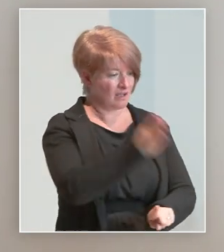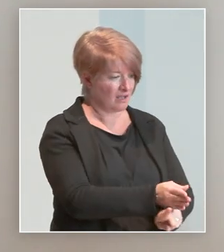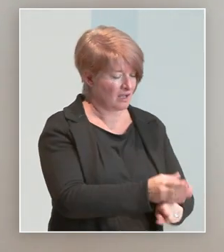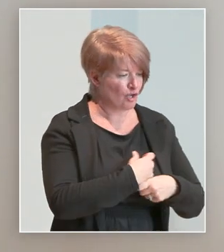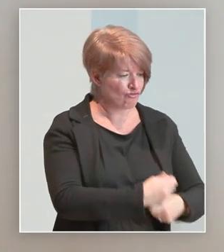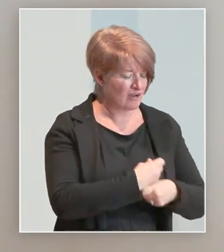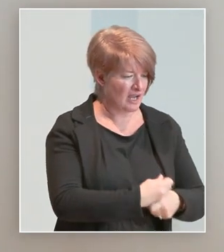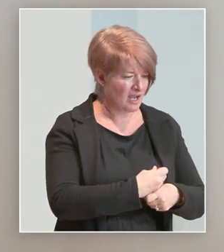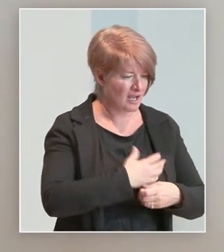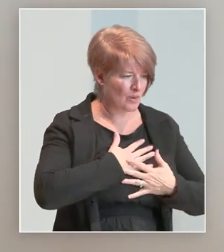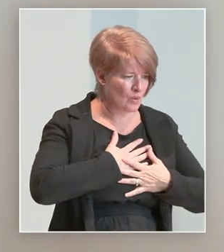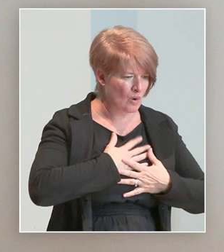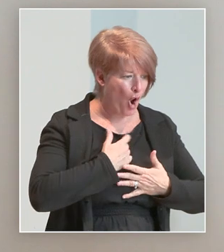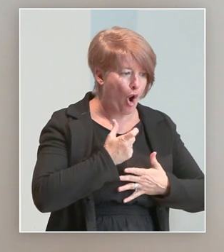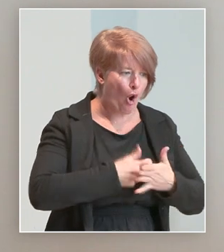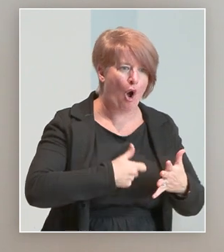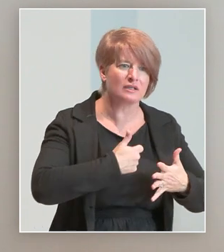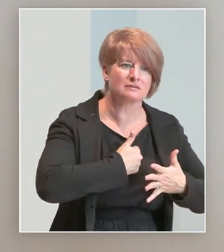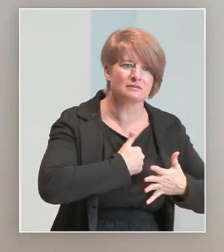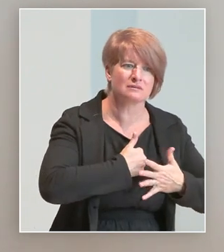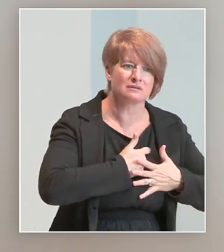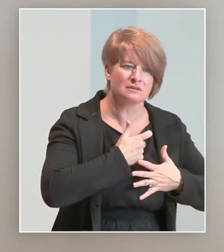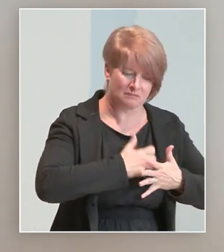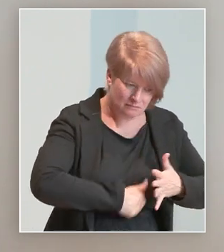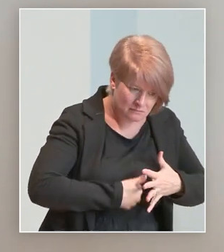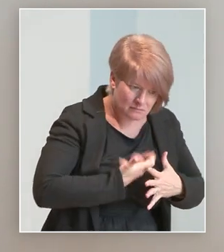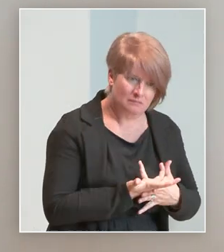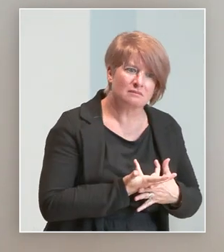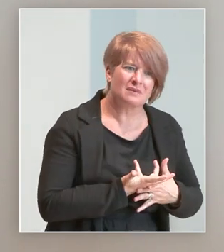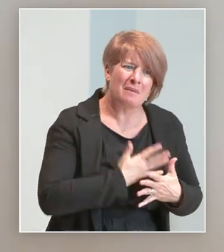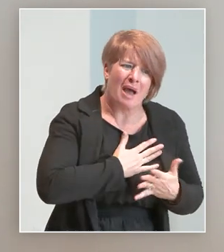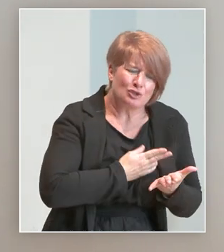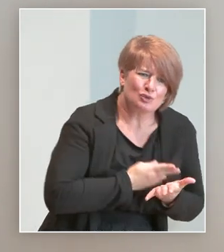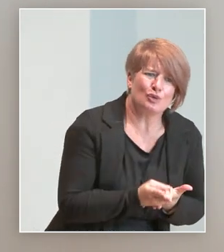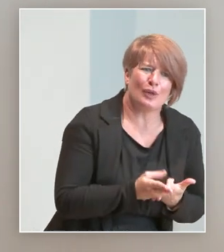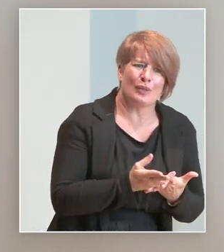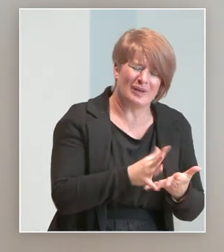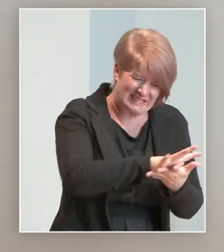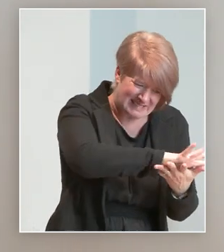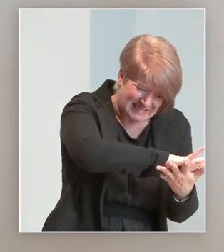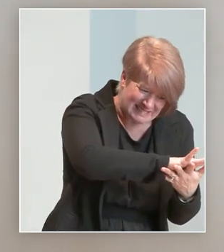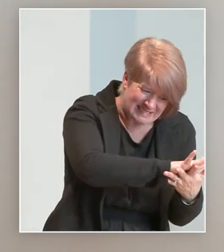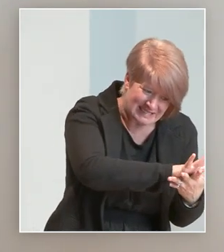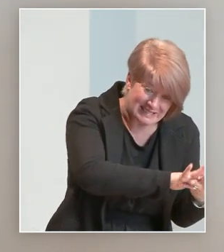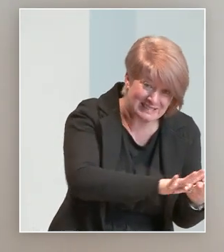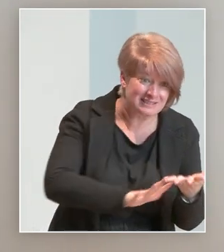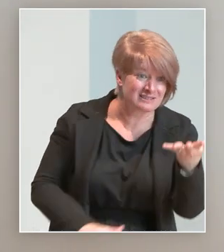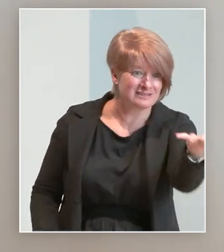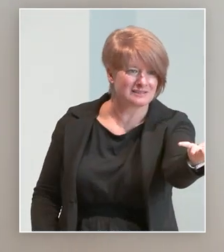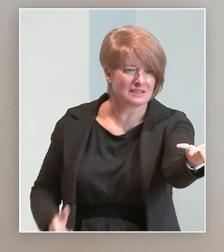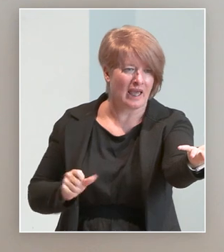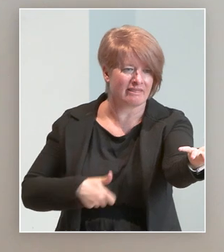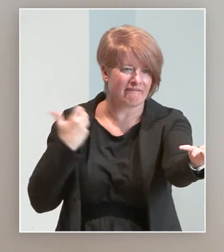with a depth of personal cost, a depth of truth-telling that goes through the work so that other people can